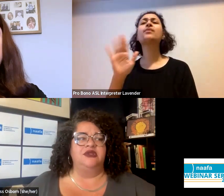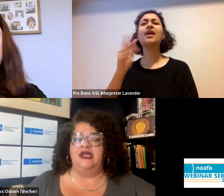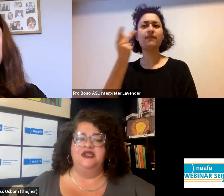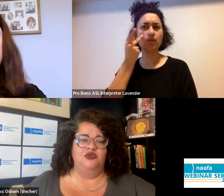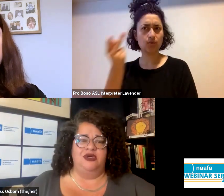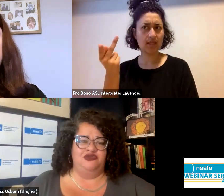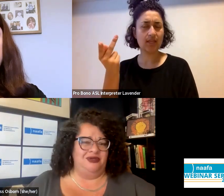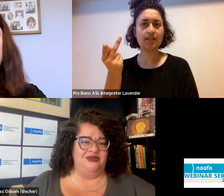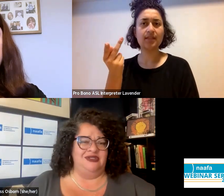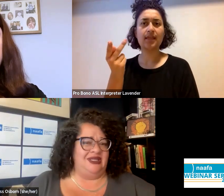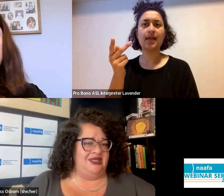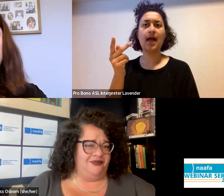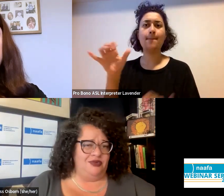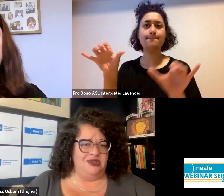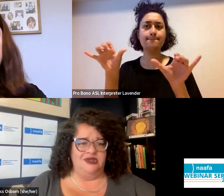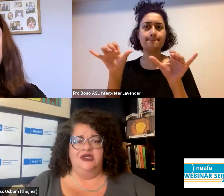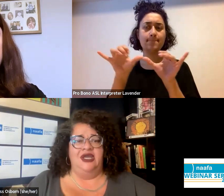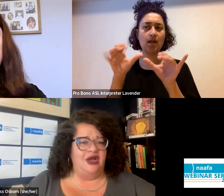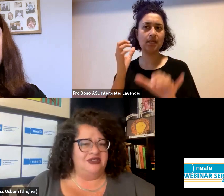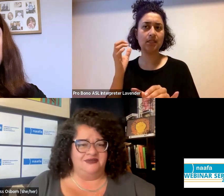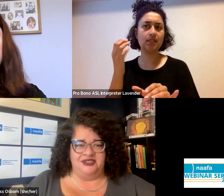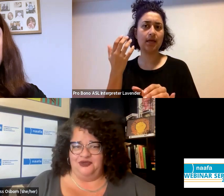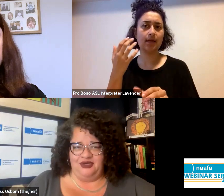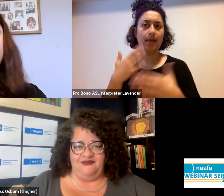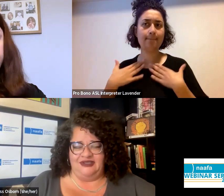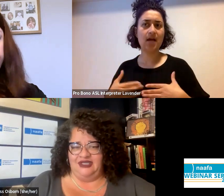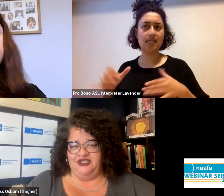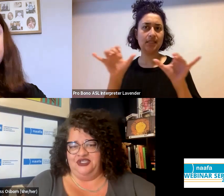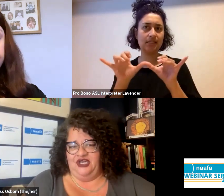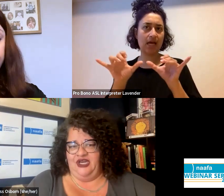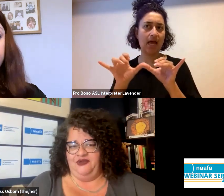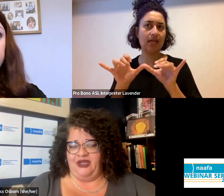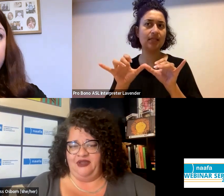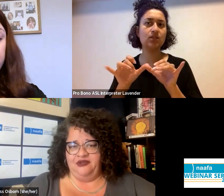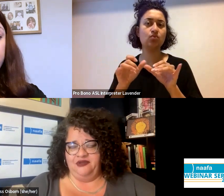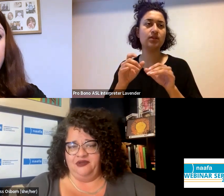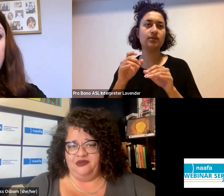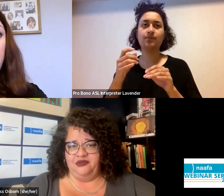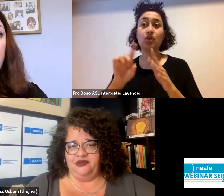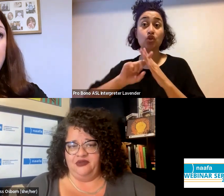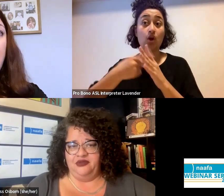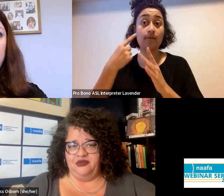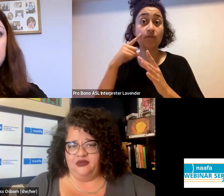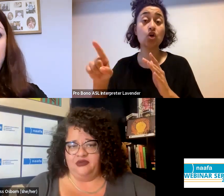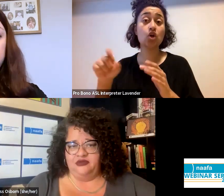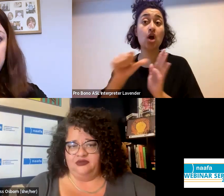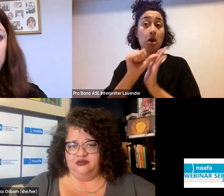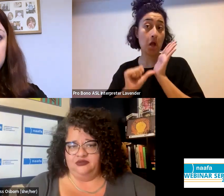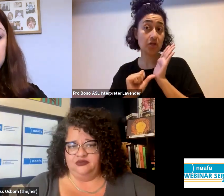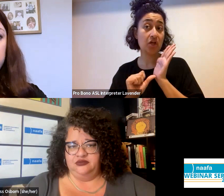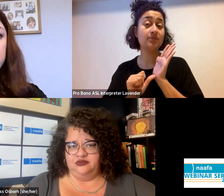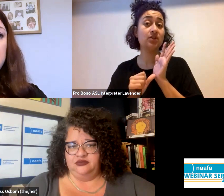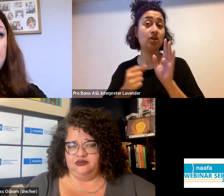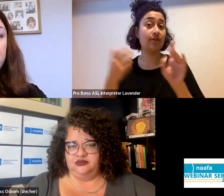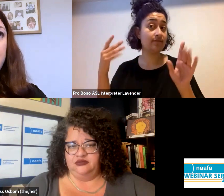was related to what triggered the need for an autopsy or an investigation in any way? At times,